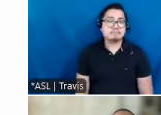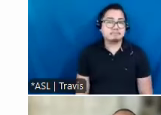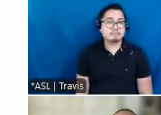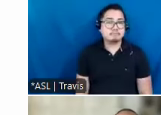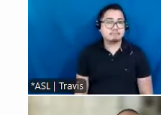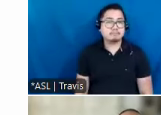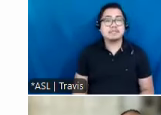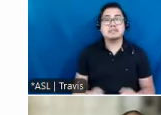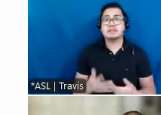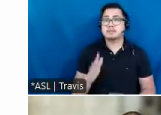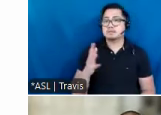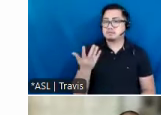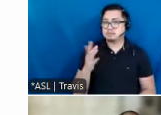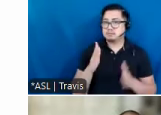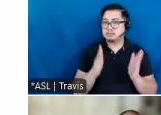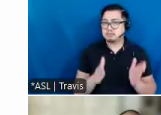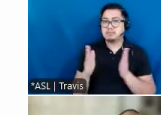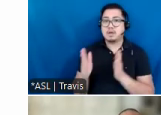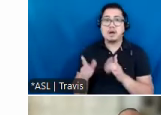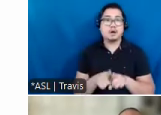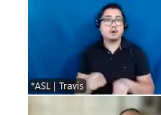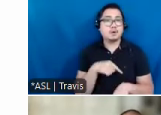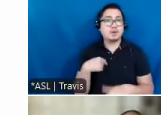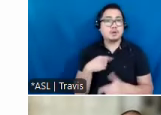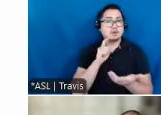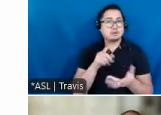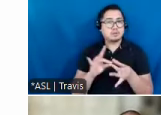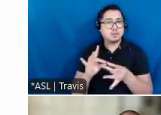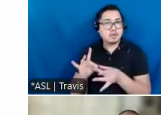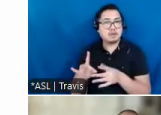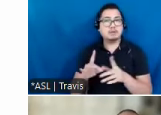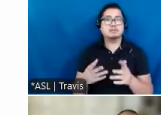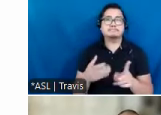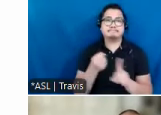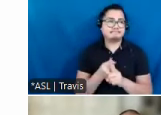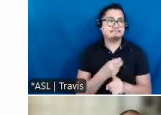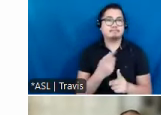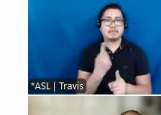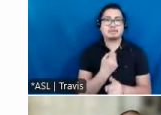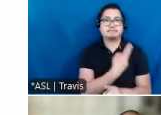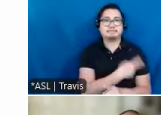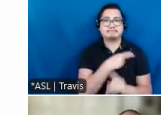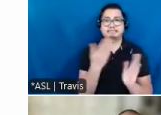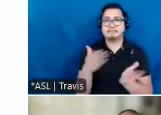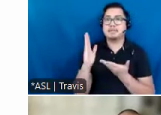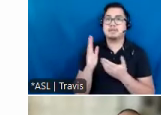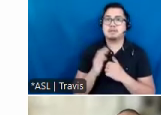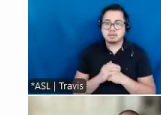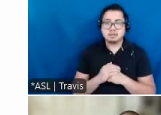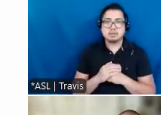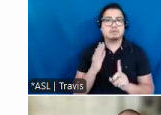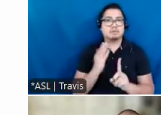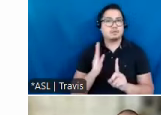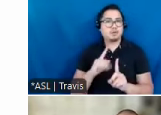Similarly, we had previously referenced hospitalizations for COVID-19 as a way to know